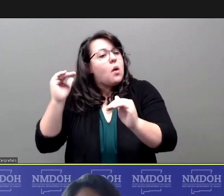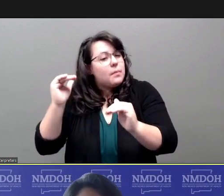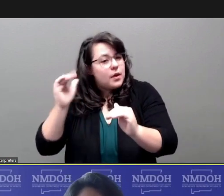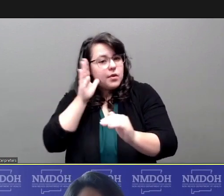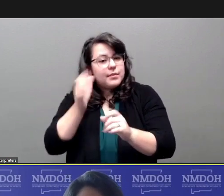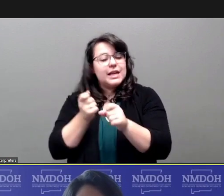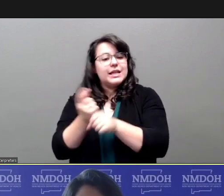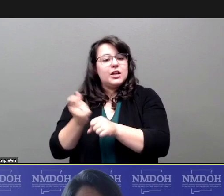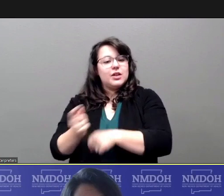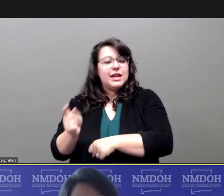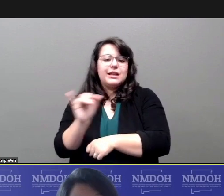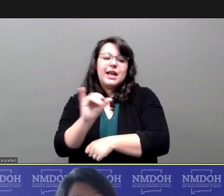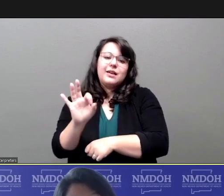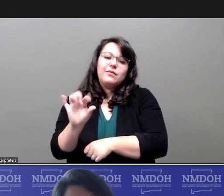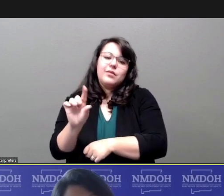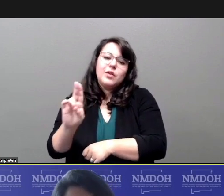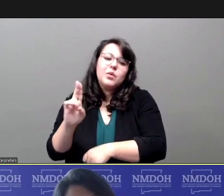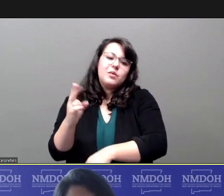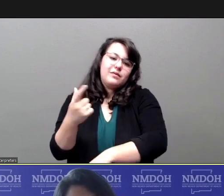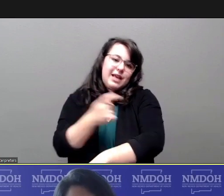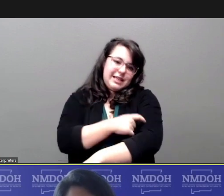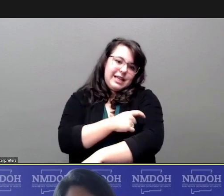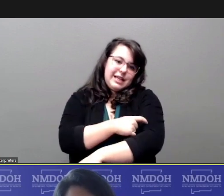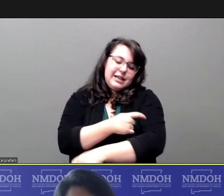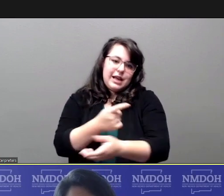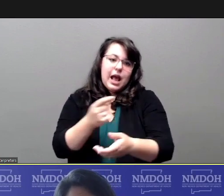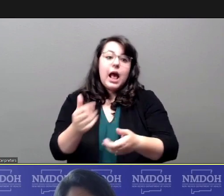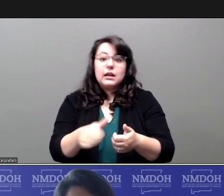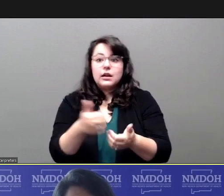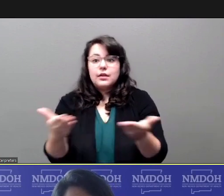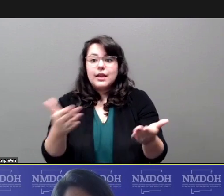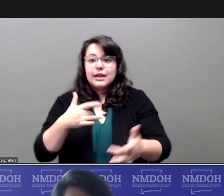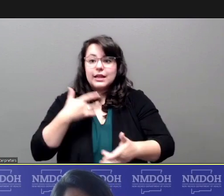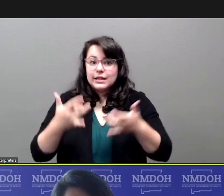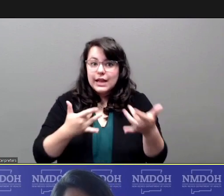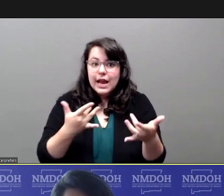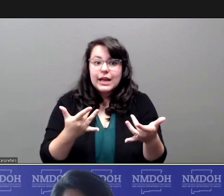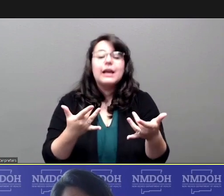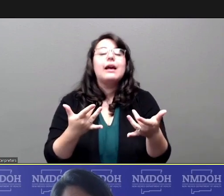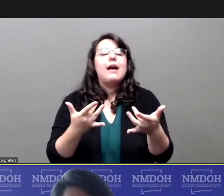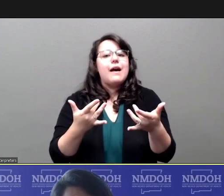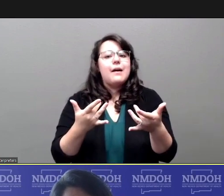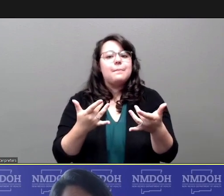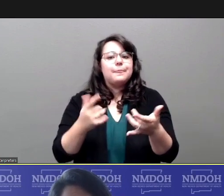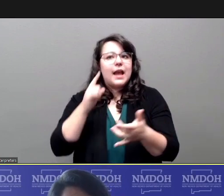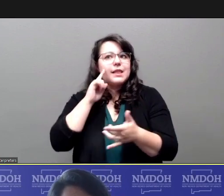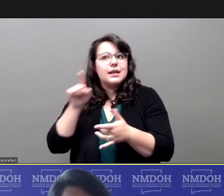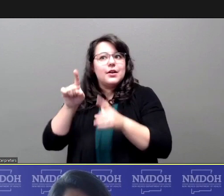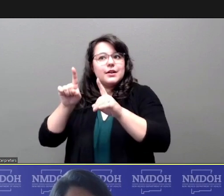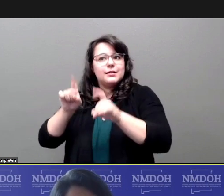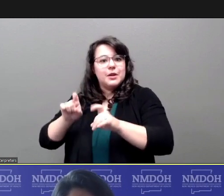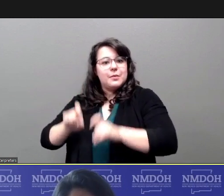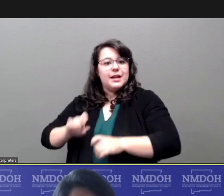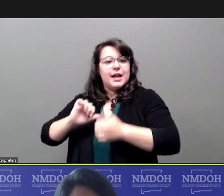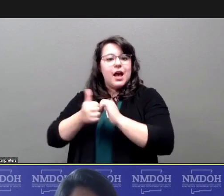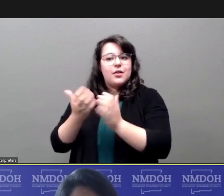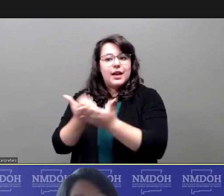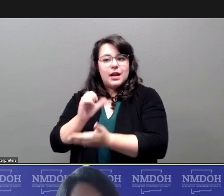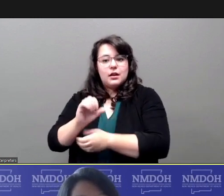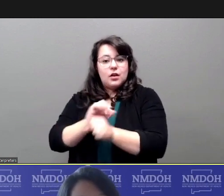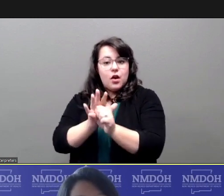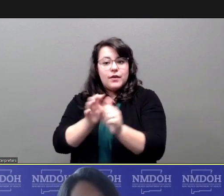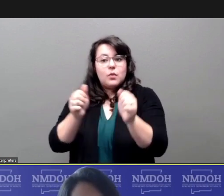your flu vaccine. And then one thing that is really exciting is that they're thinking, they're experimenting how to get the COVID and the flu